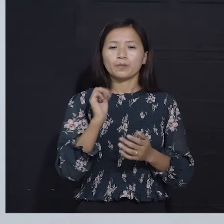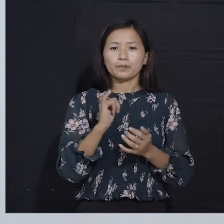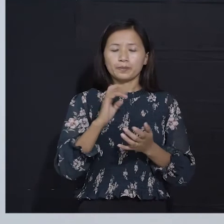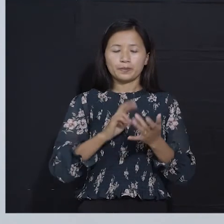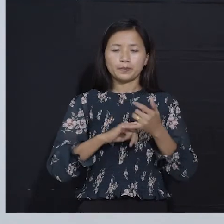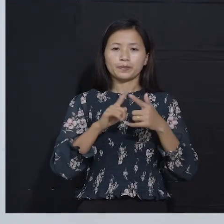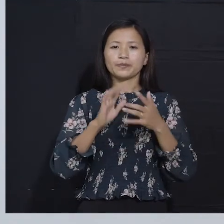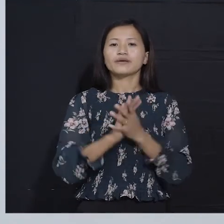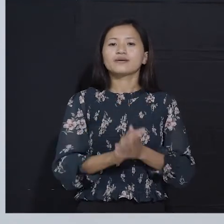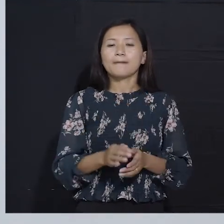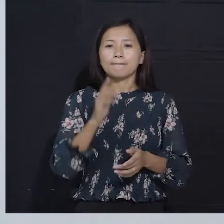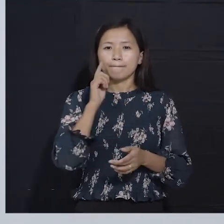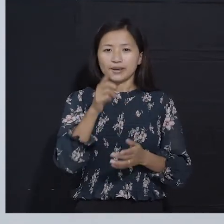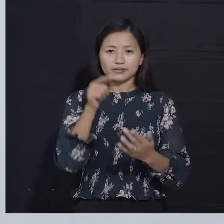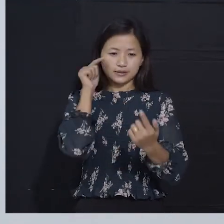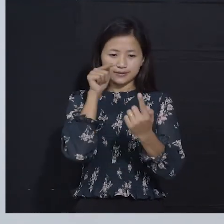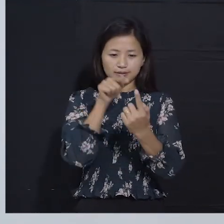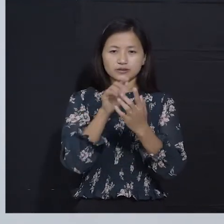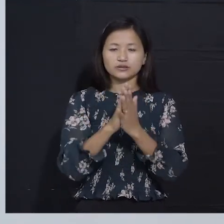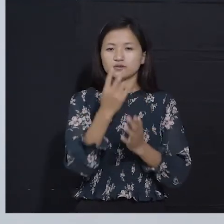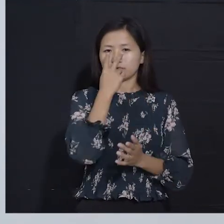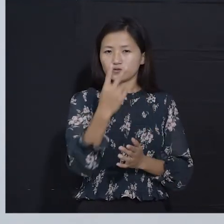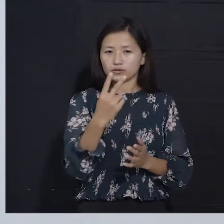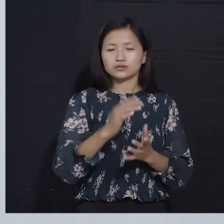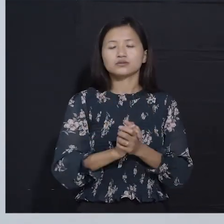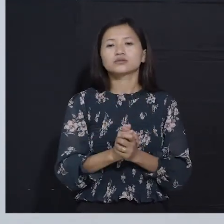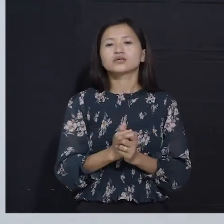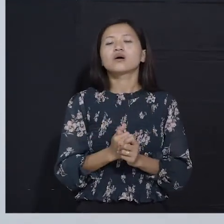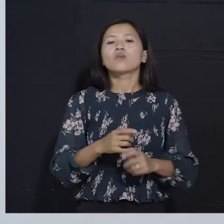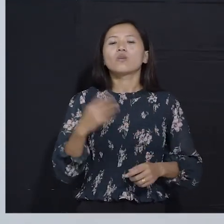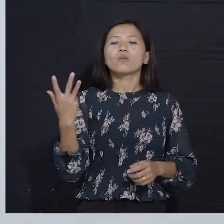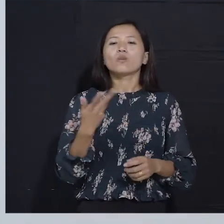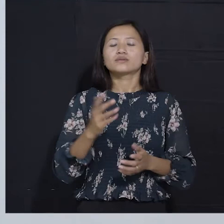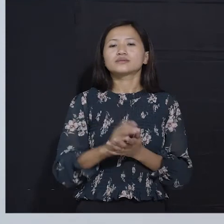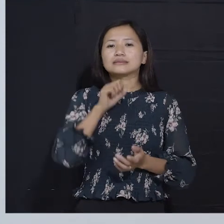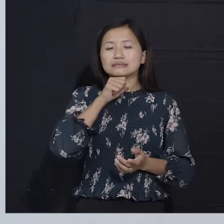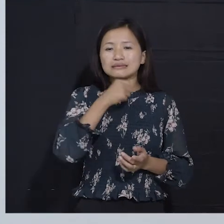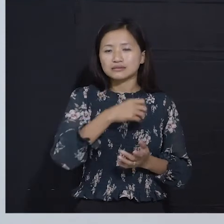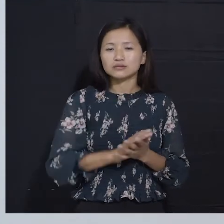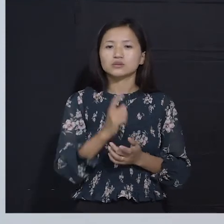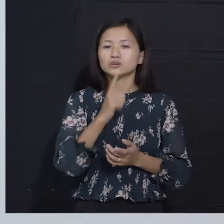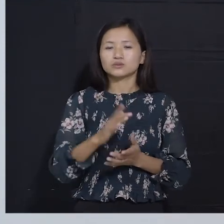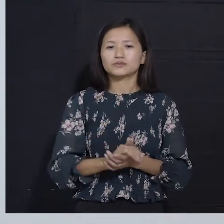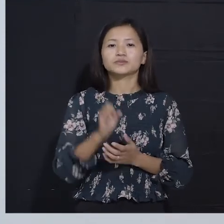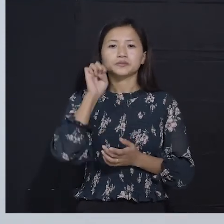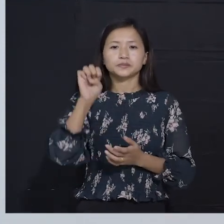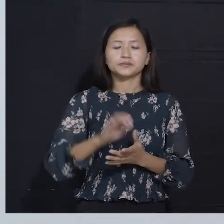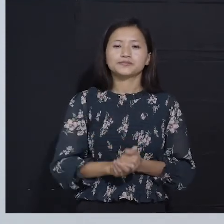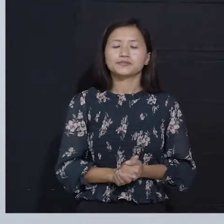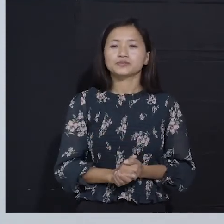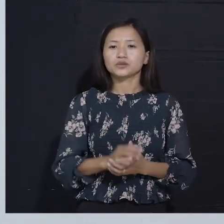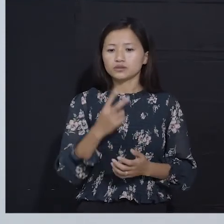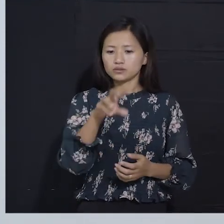story that he paid attention and listened to what his elders taught him. And so he just did not run away. He